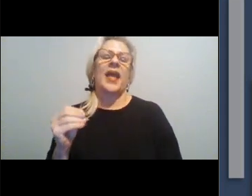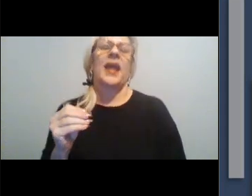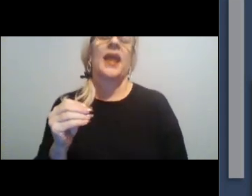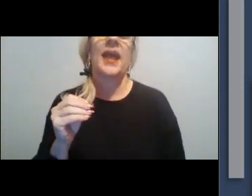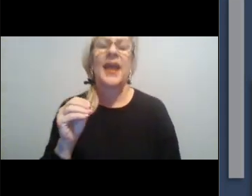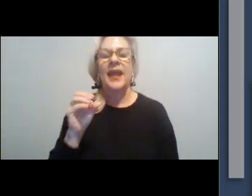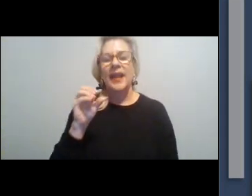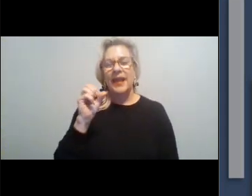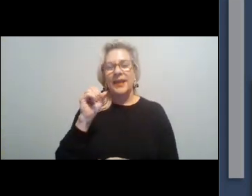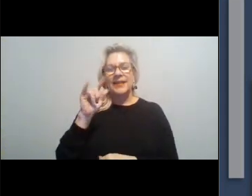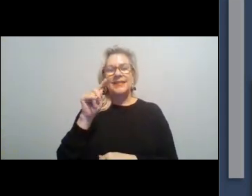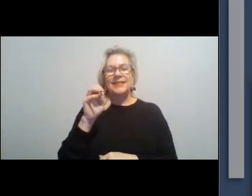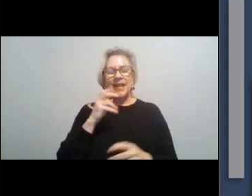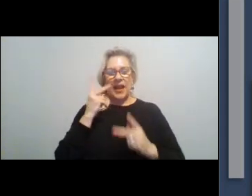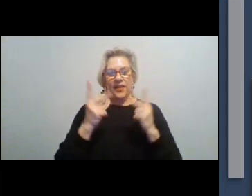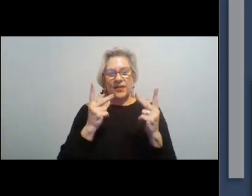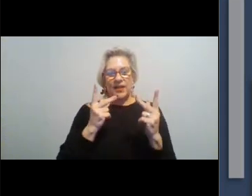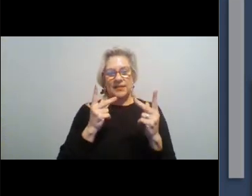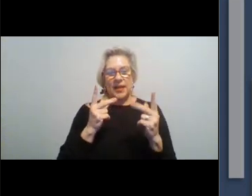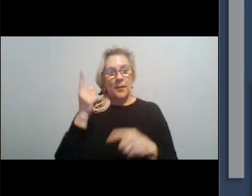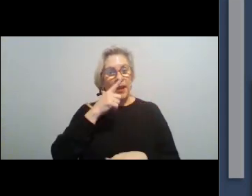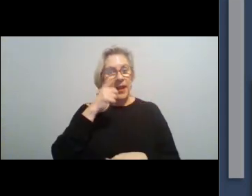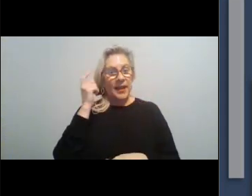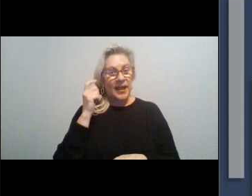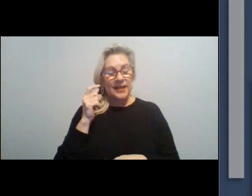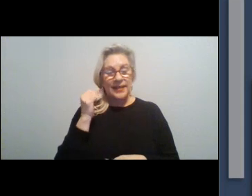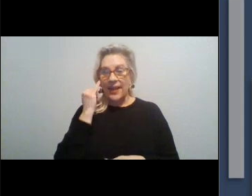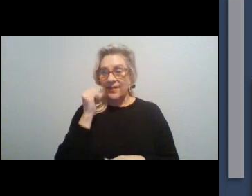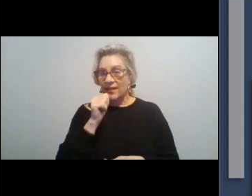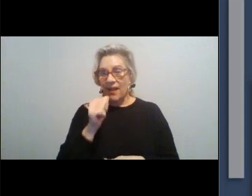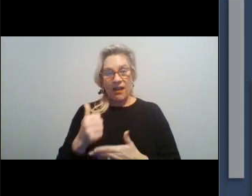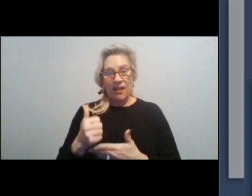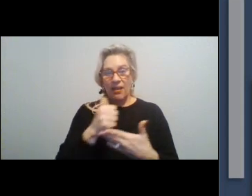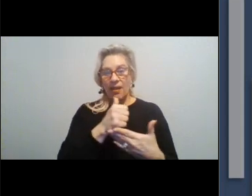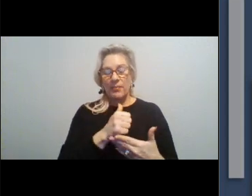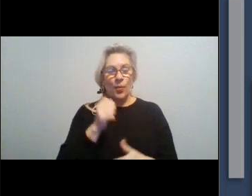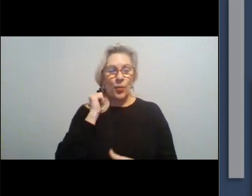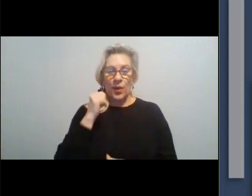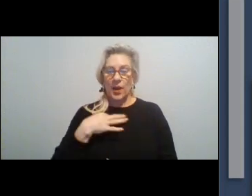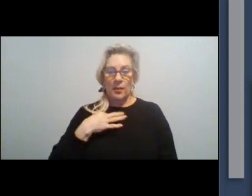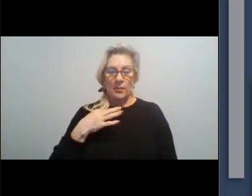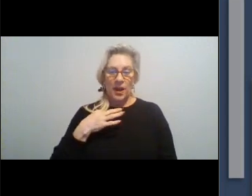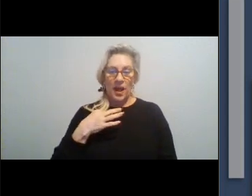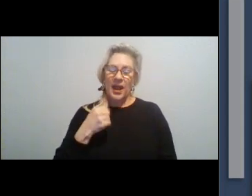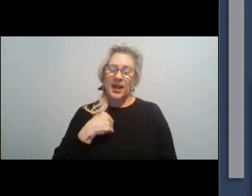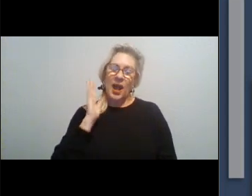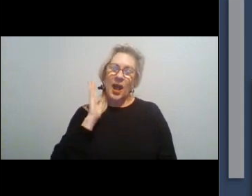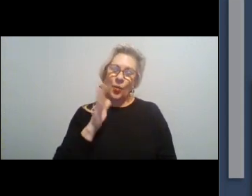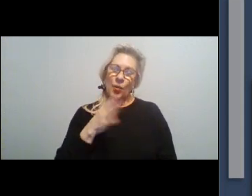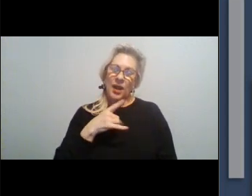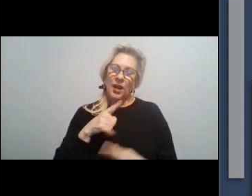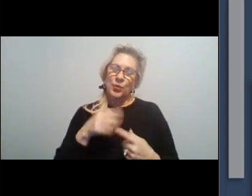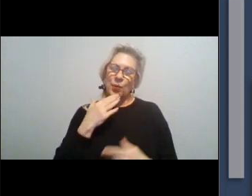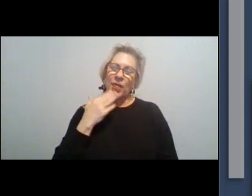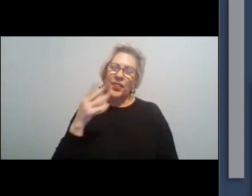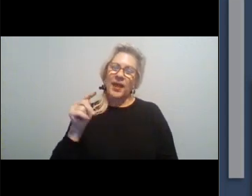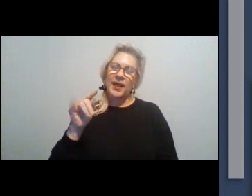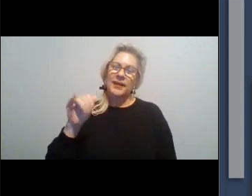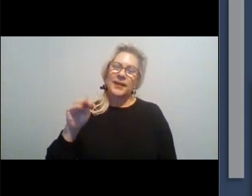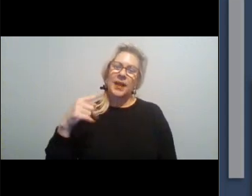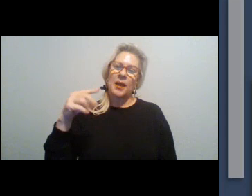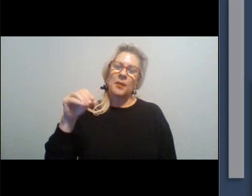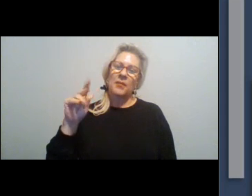because otherwise they wouldn't apply. And I would actually like to thank Tim Gubbins for his